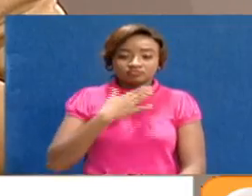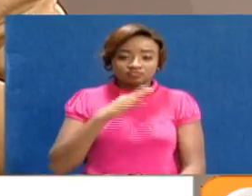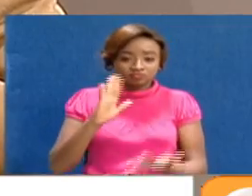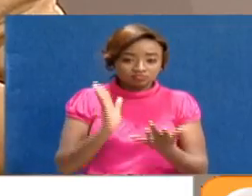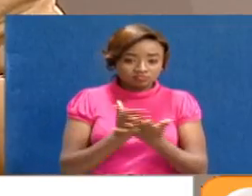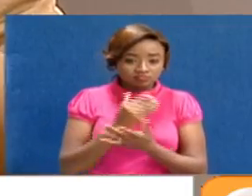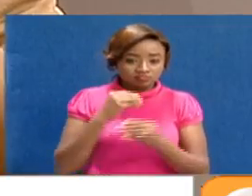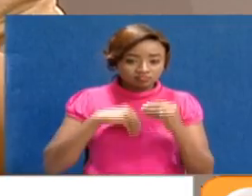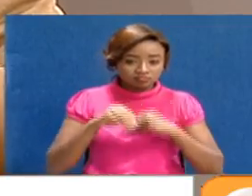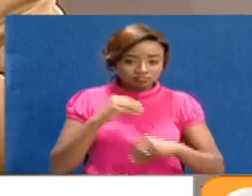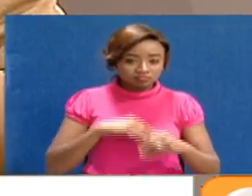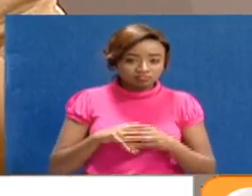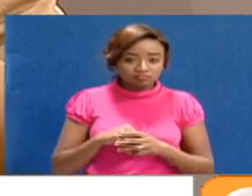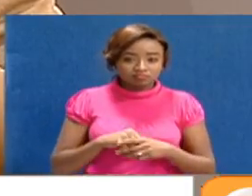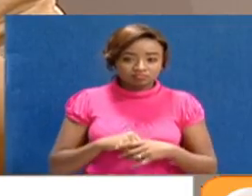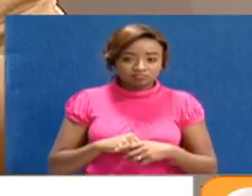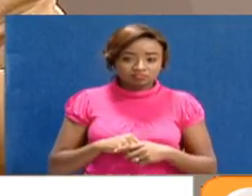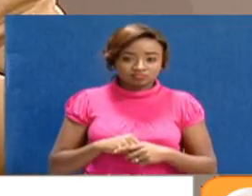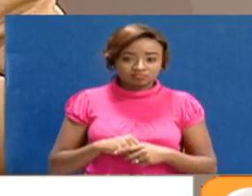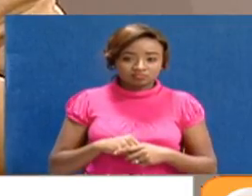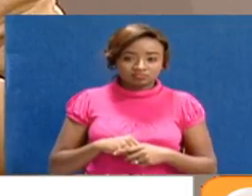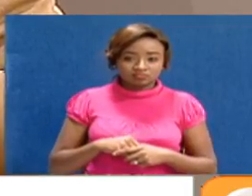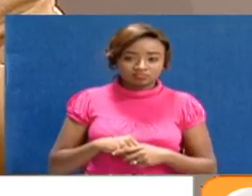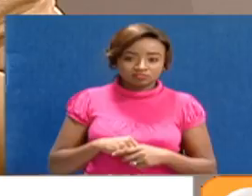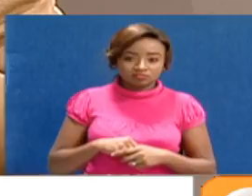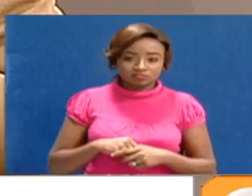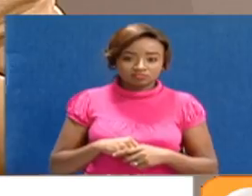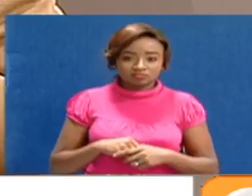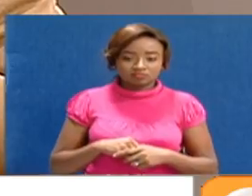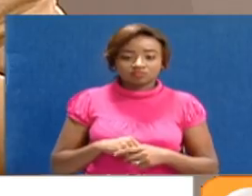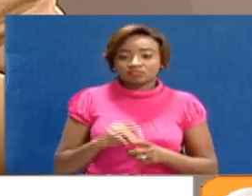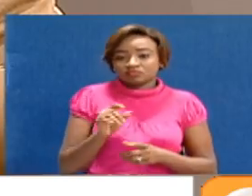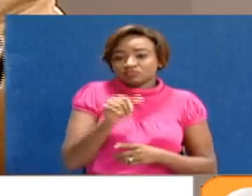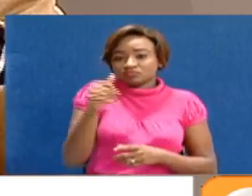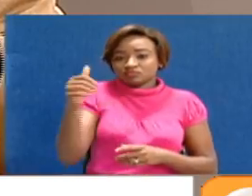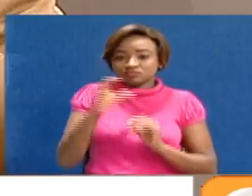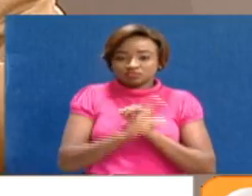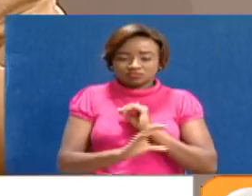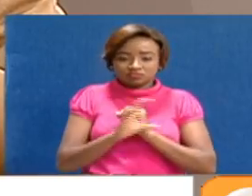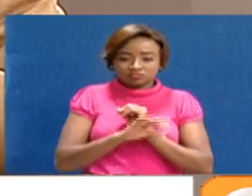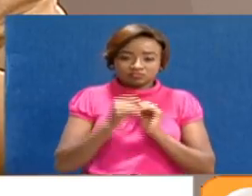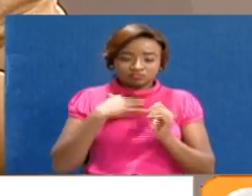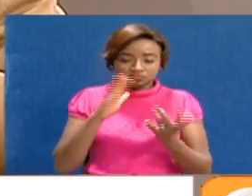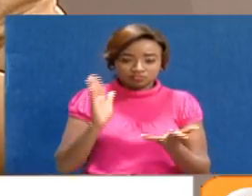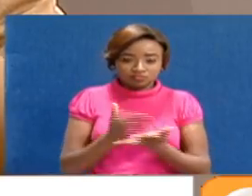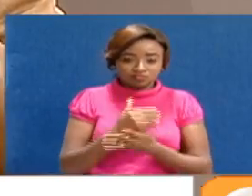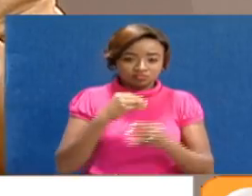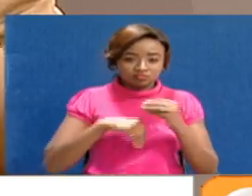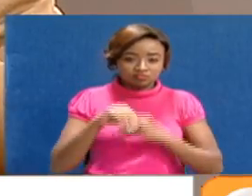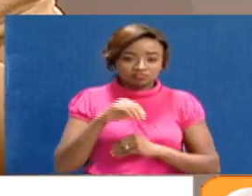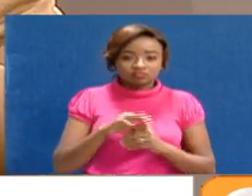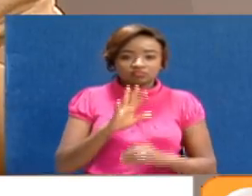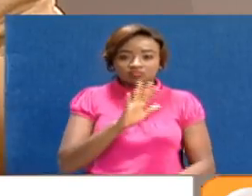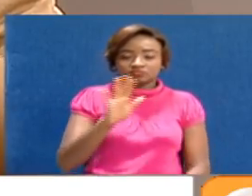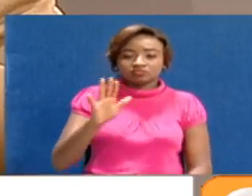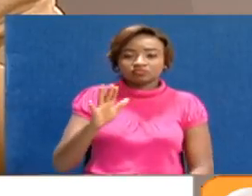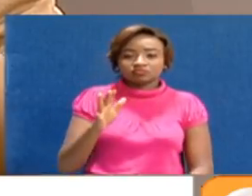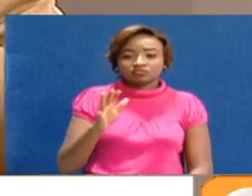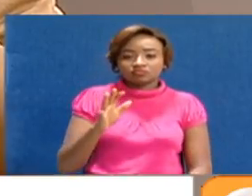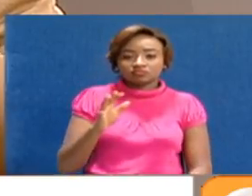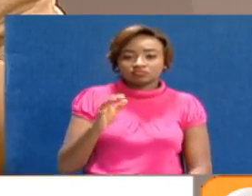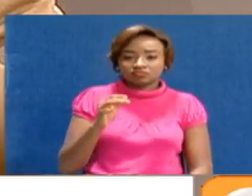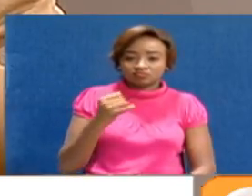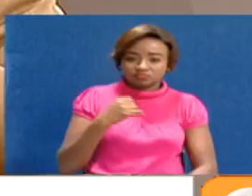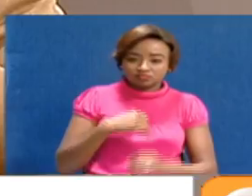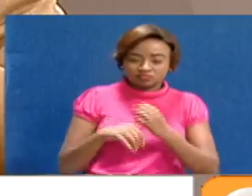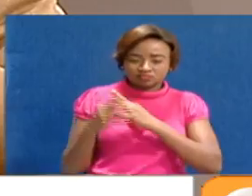corruption, for Singapore to win the war against corruption and the other countries, the agencies played their part, but also the citizens have